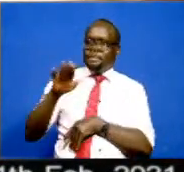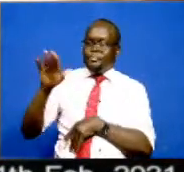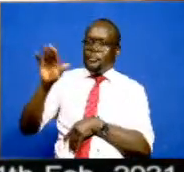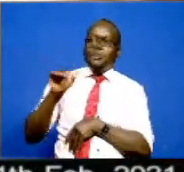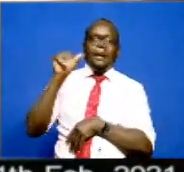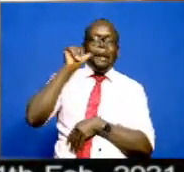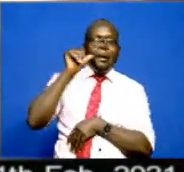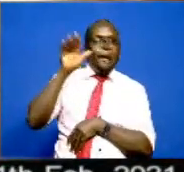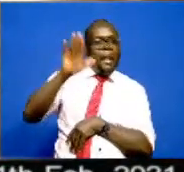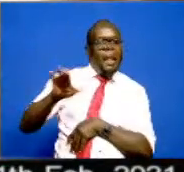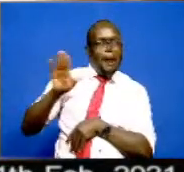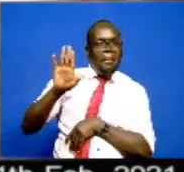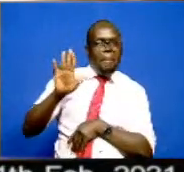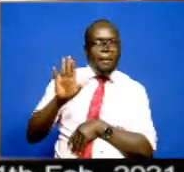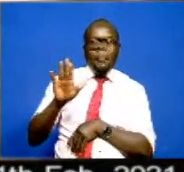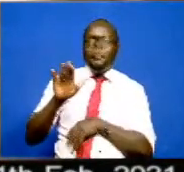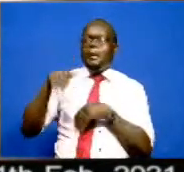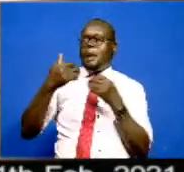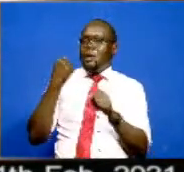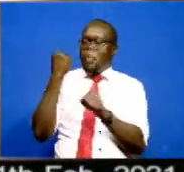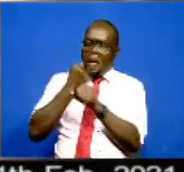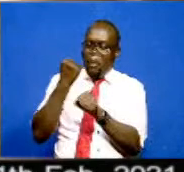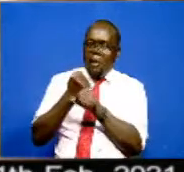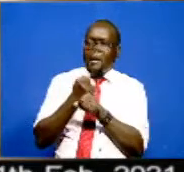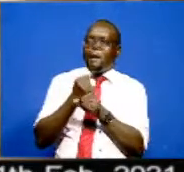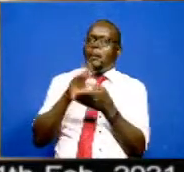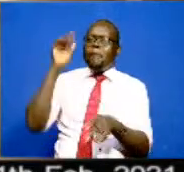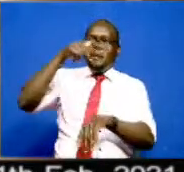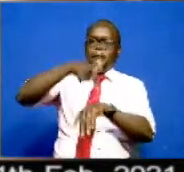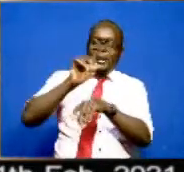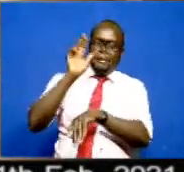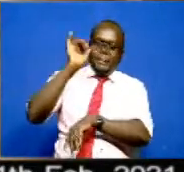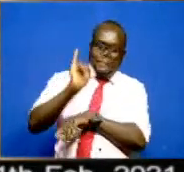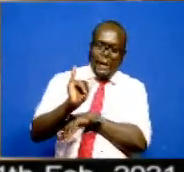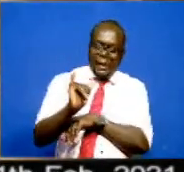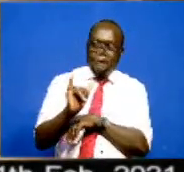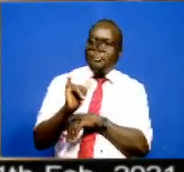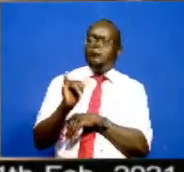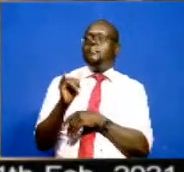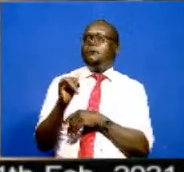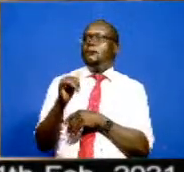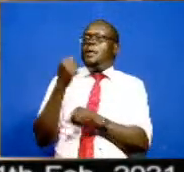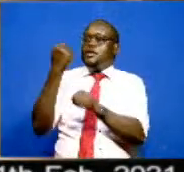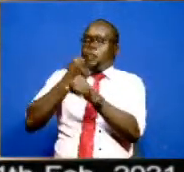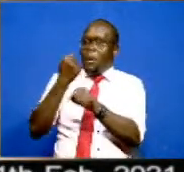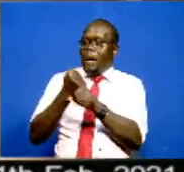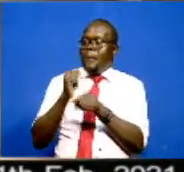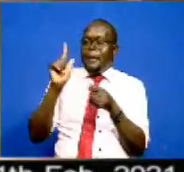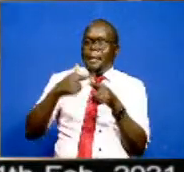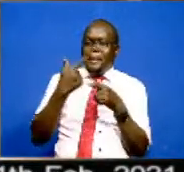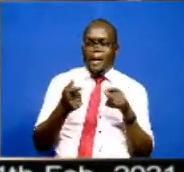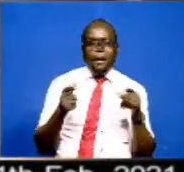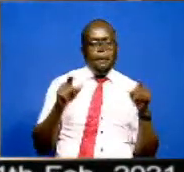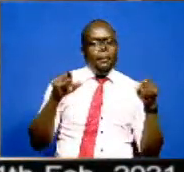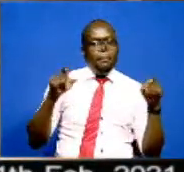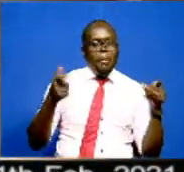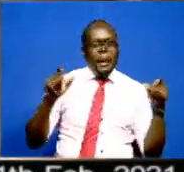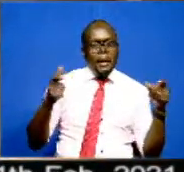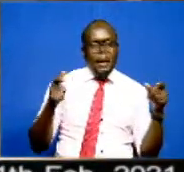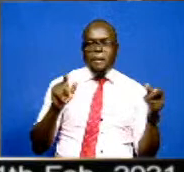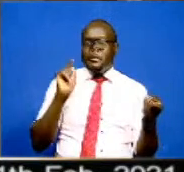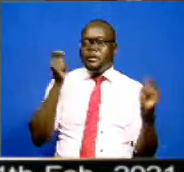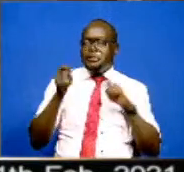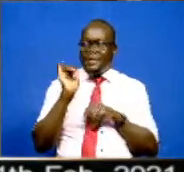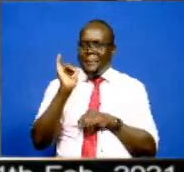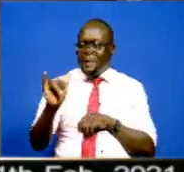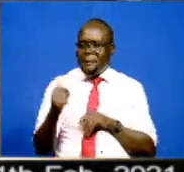Kingdom, how they sacrifice and spend more time. And then for the media to turn it around and make it